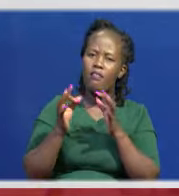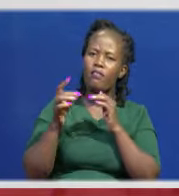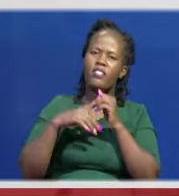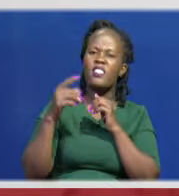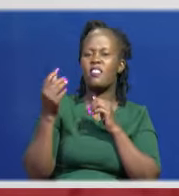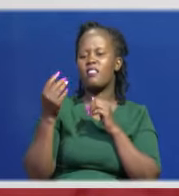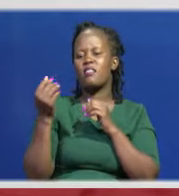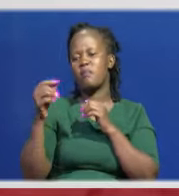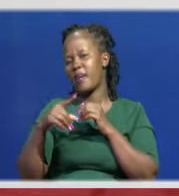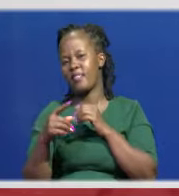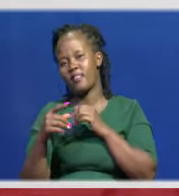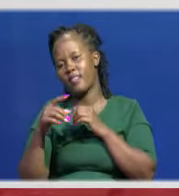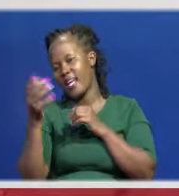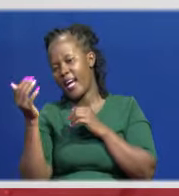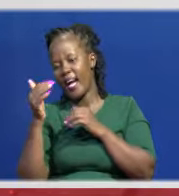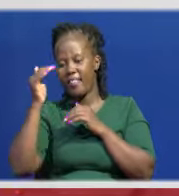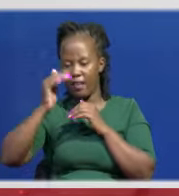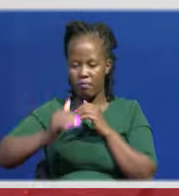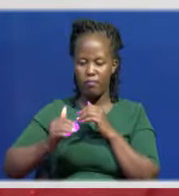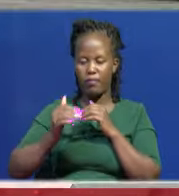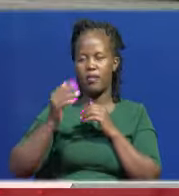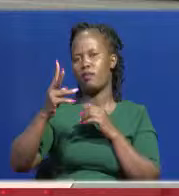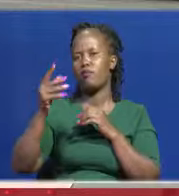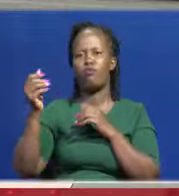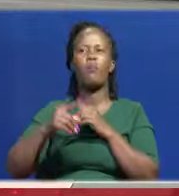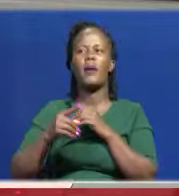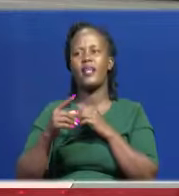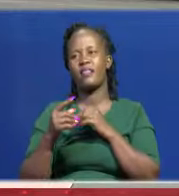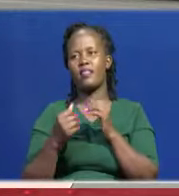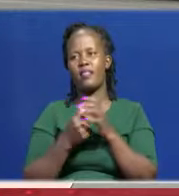the 4 months. Actually, when you say you picked it from